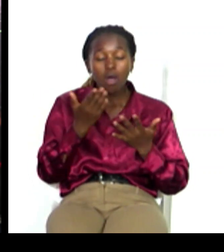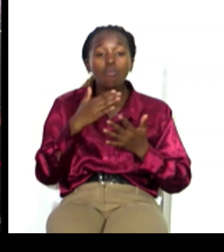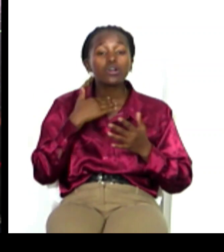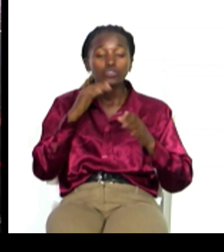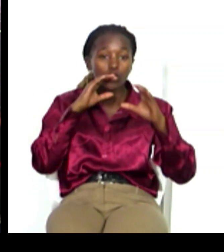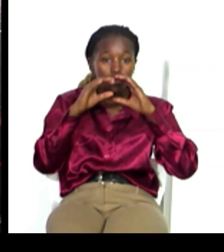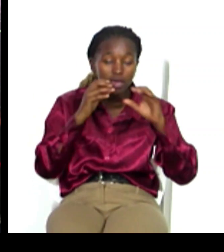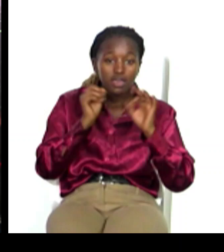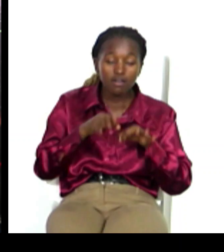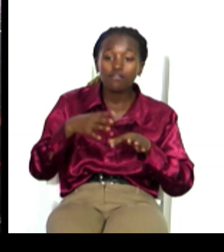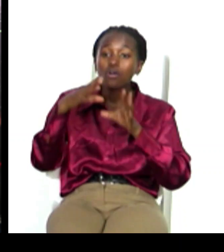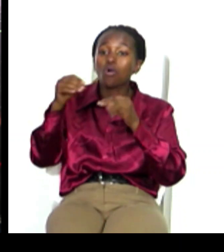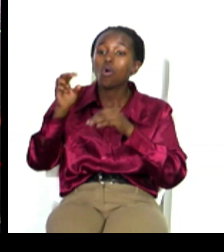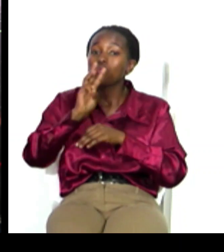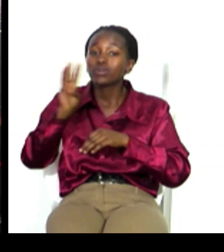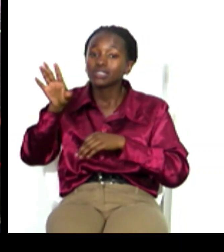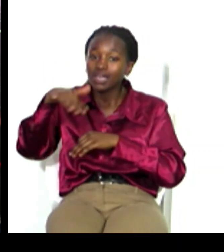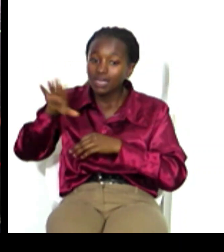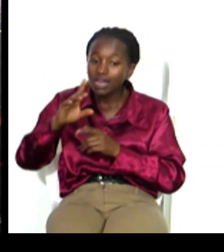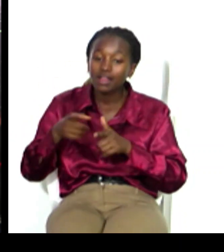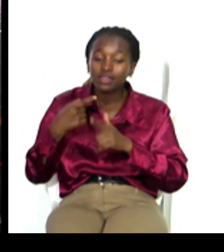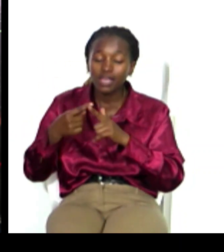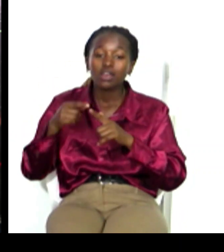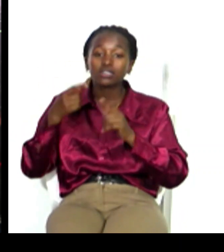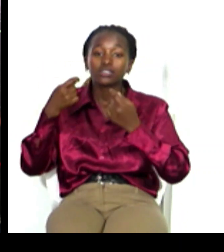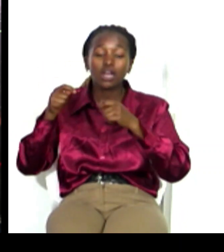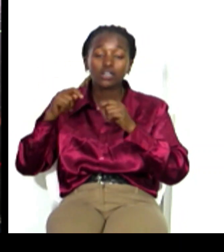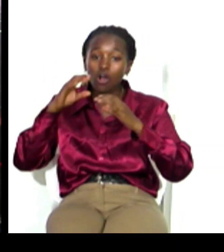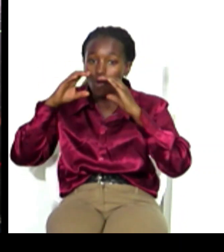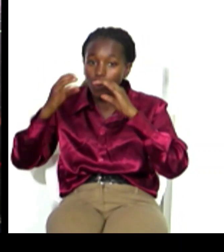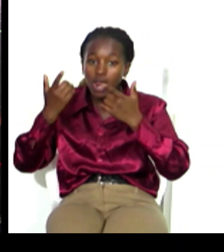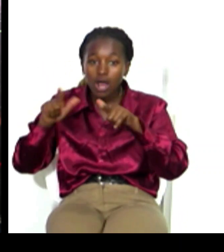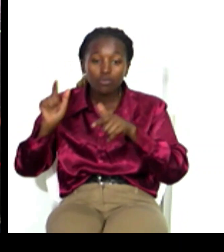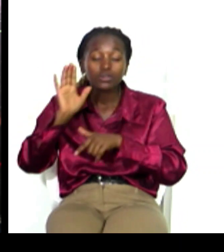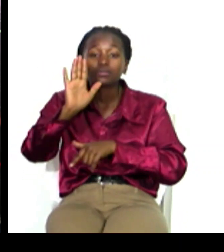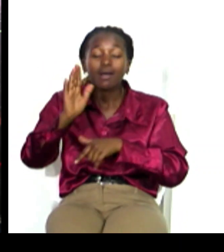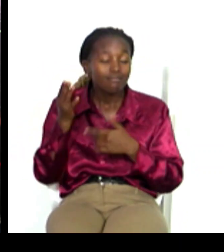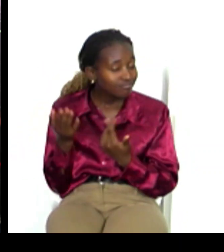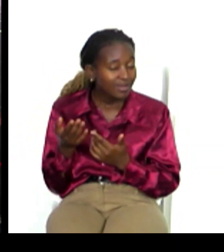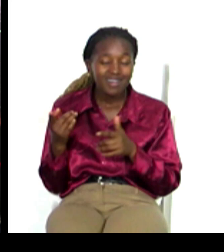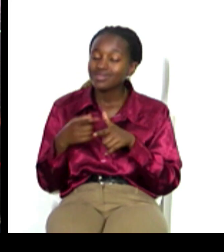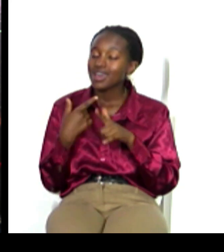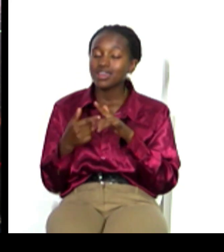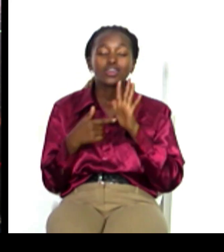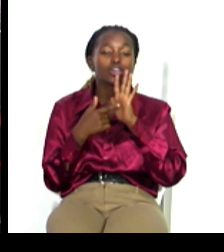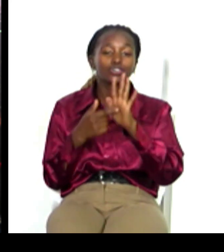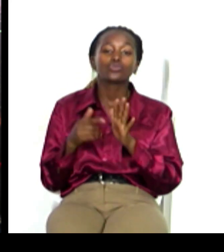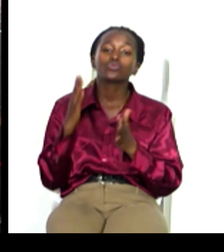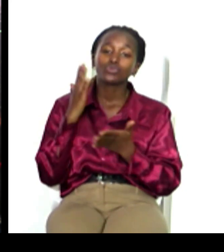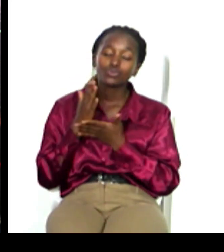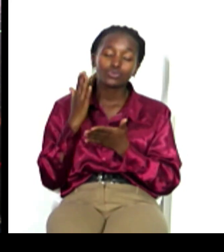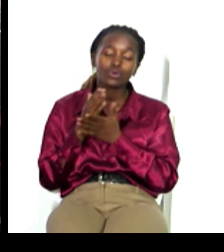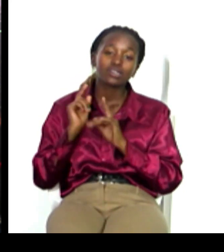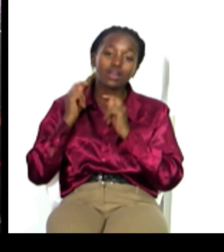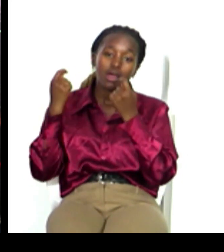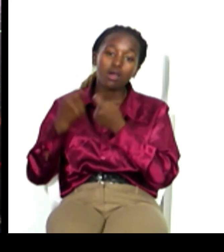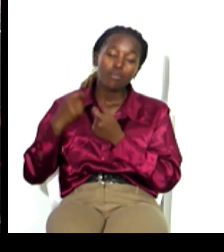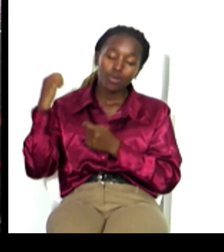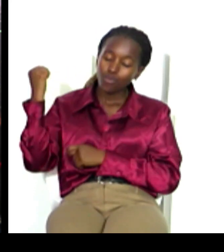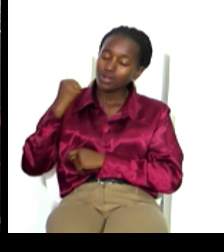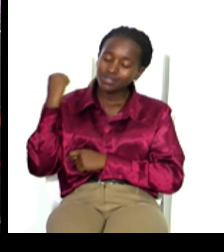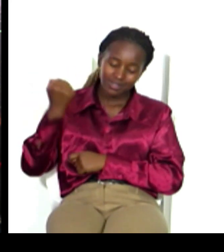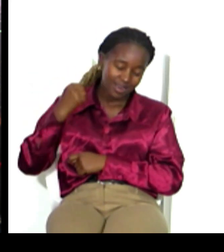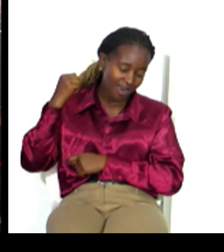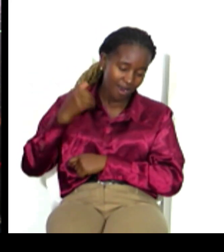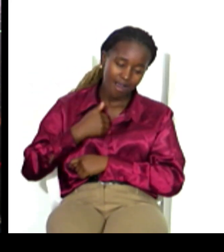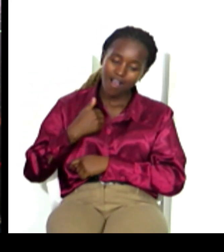Western anaanza kuongea lugha ya Western kusalimia watu, akienda Nyanza anaongea lugha za Nyanza kusalimia watu, it means that the tribal politics